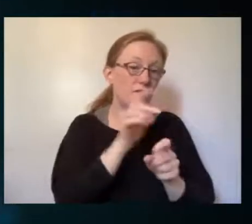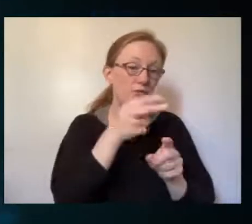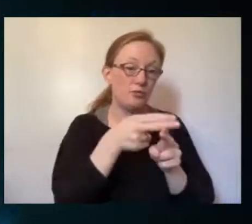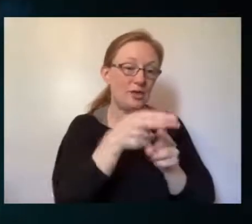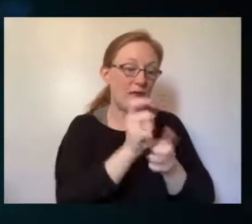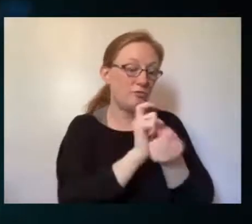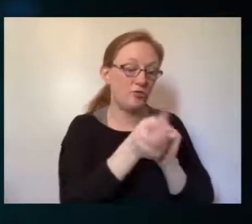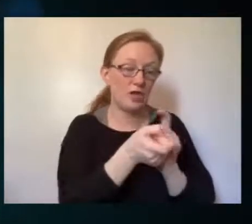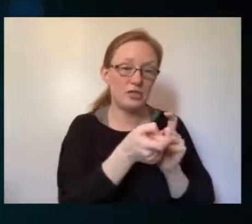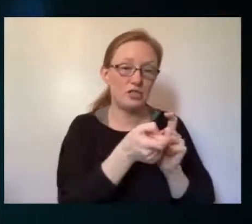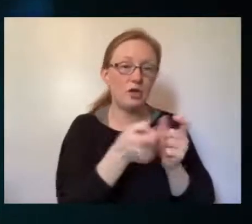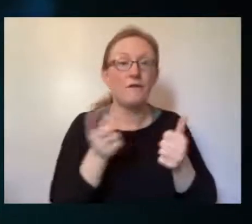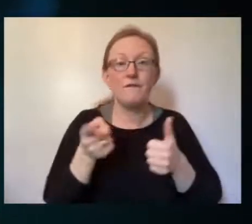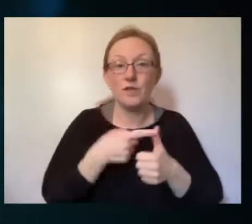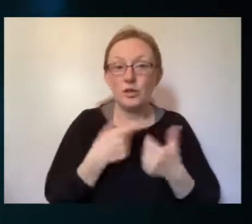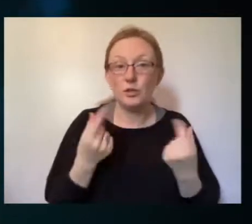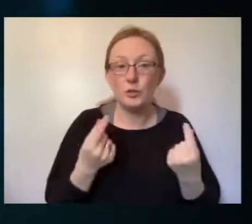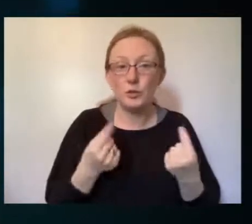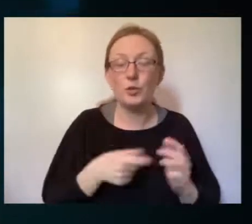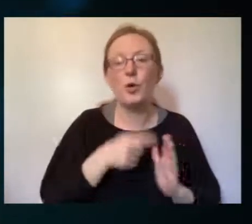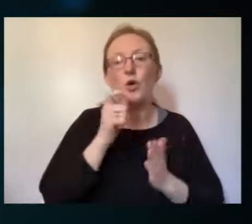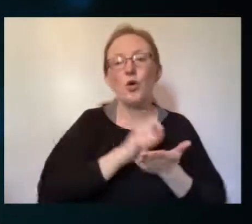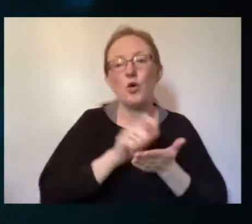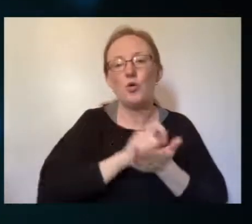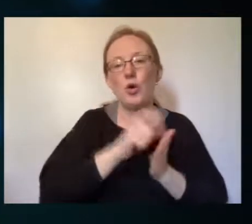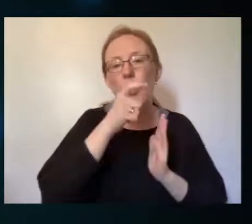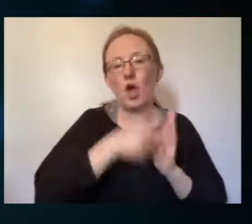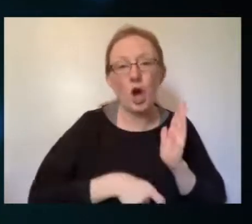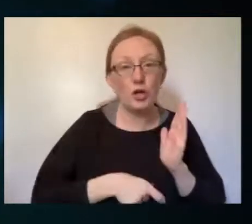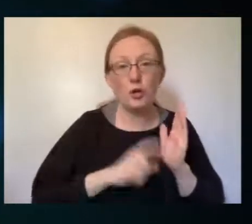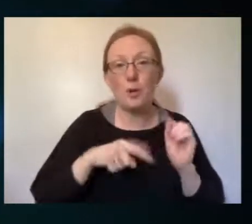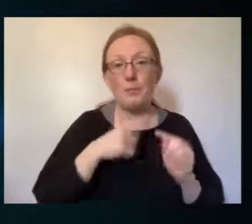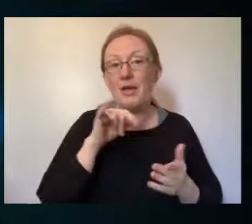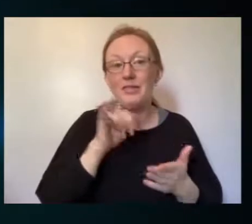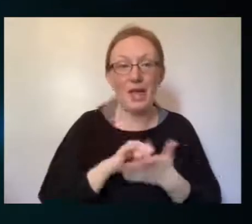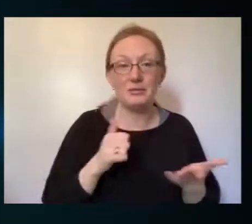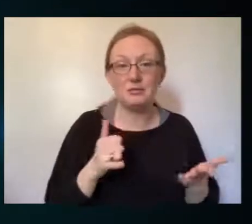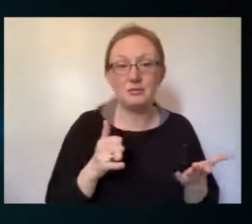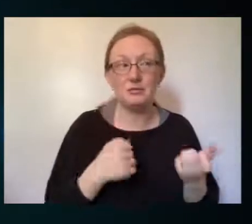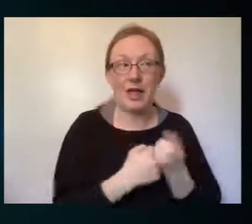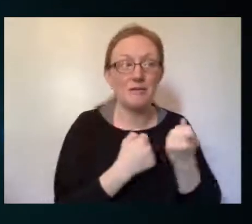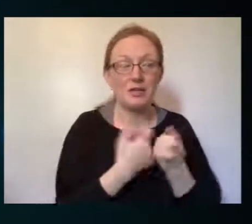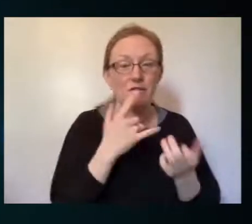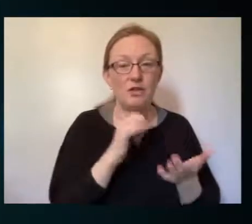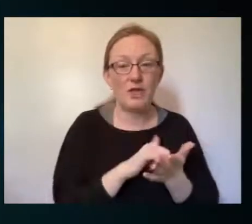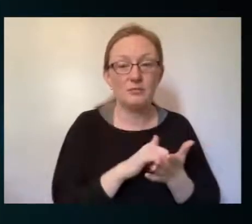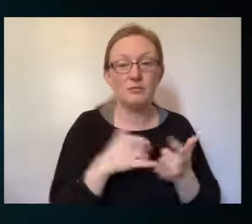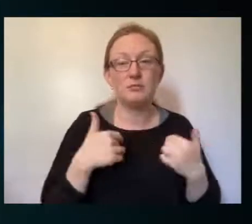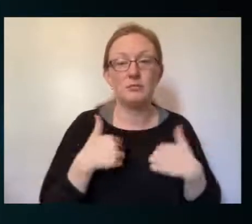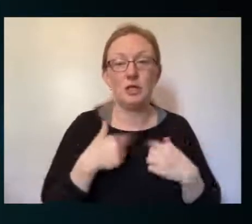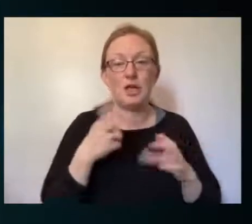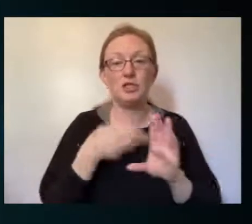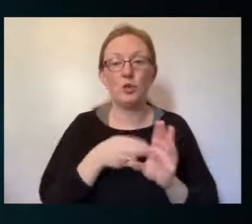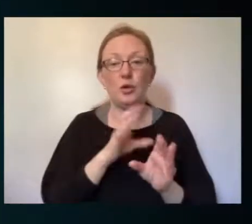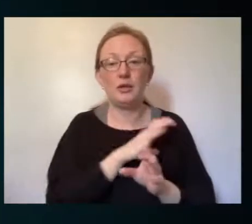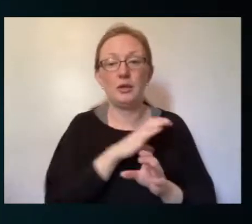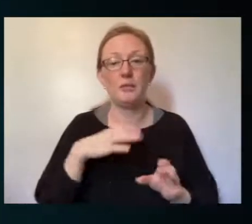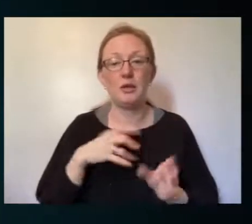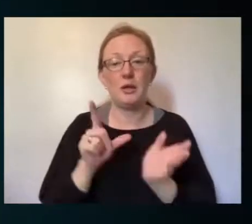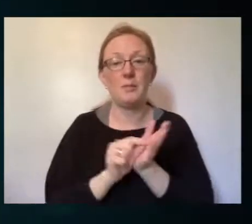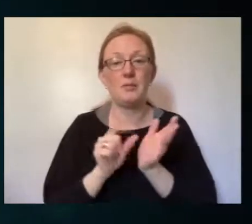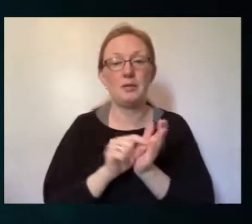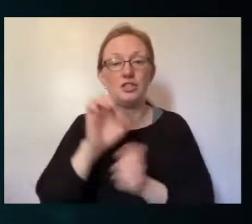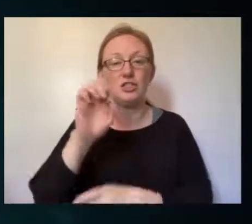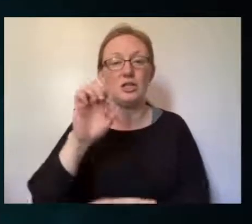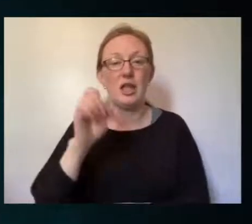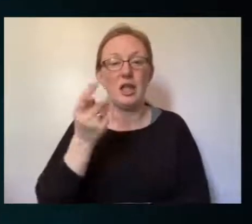produced, I first had to write an article in Springer Nature advocating for this. I had to join the Committee of Publication Ethics